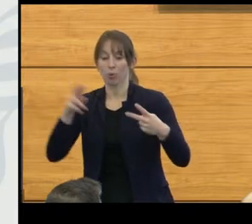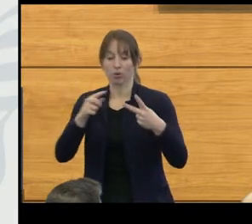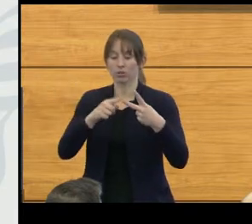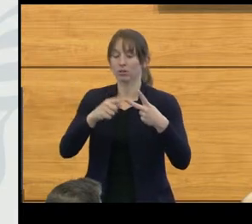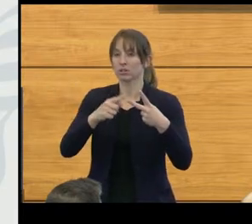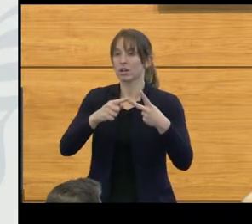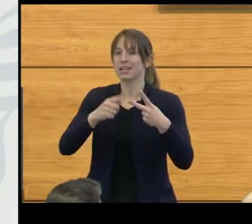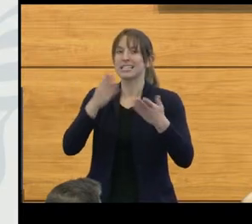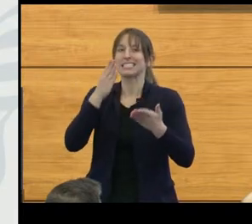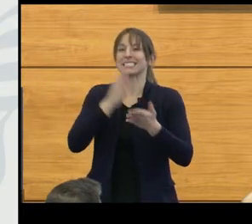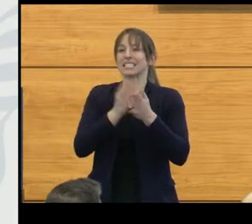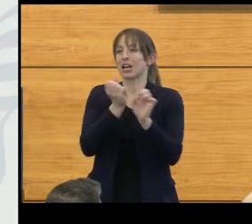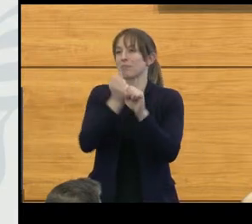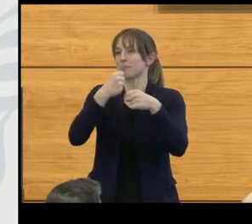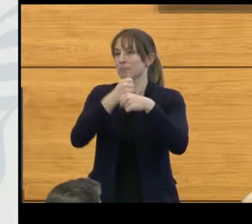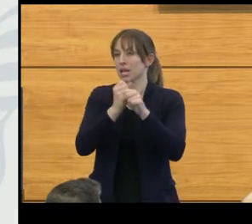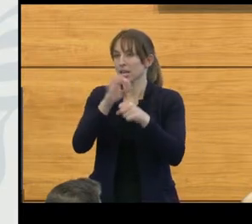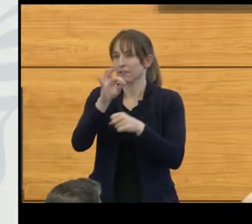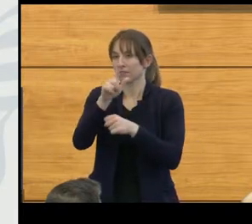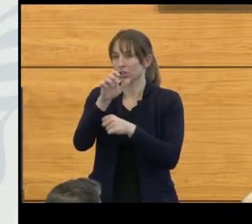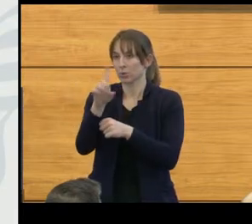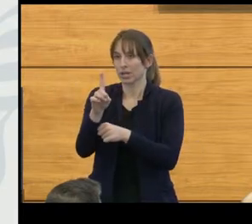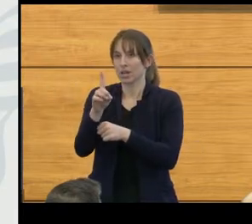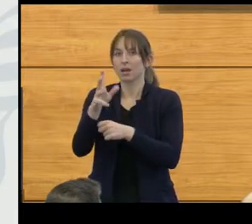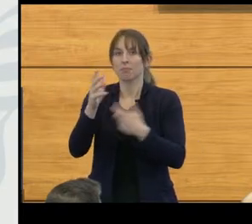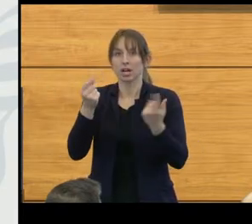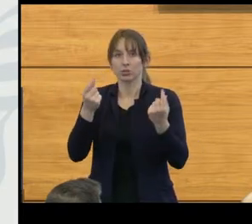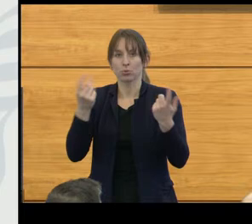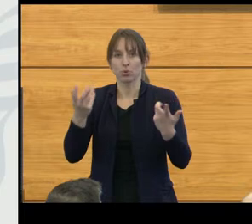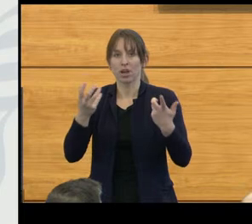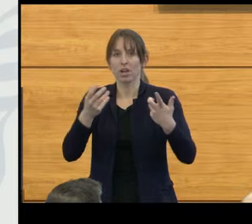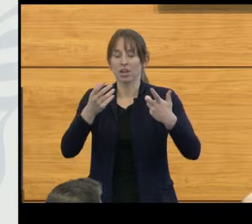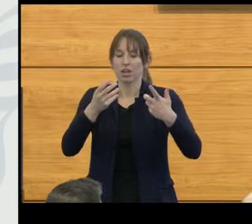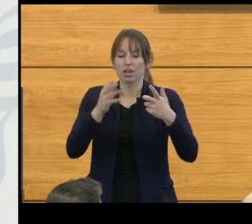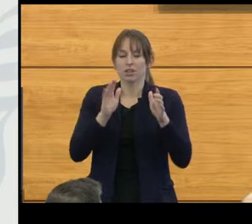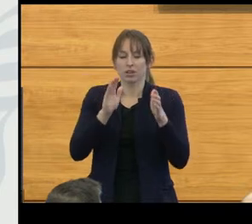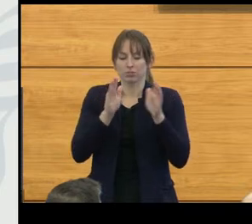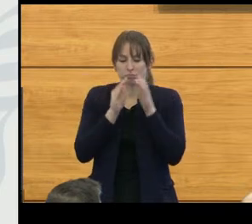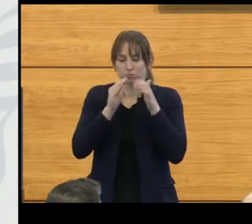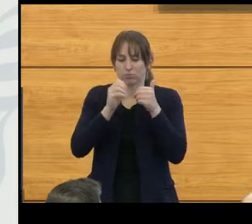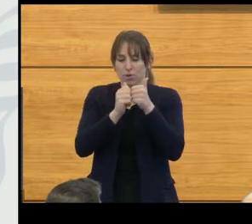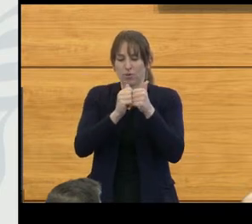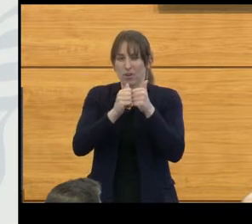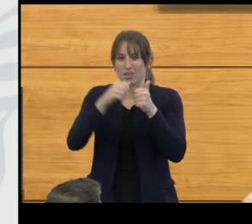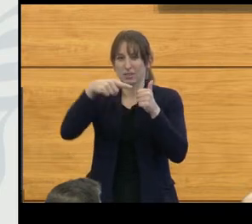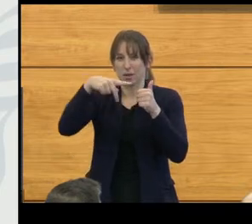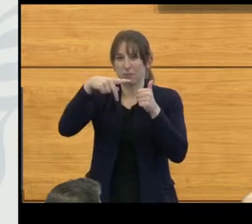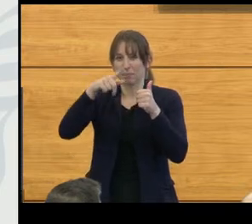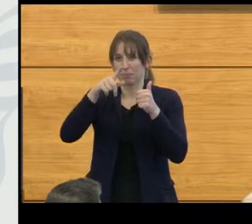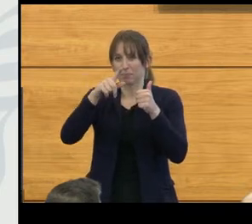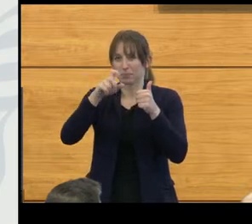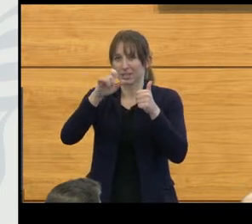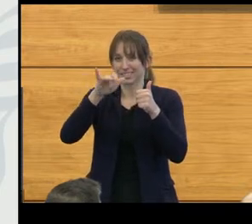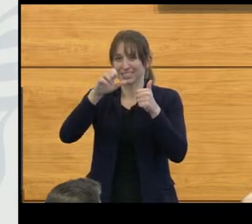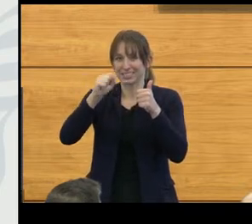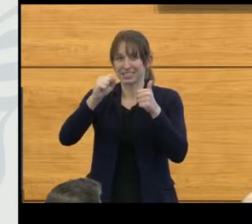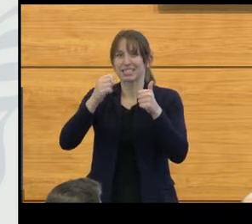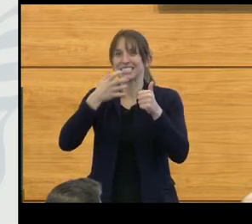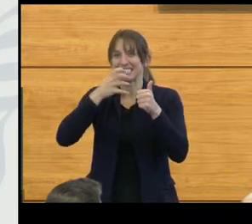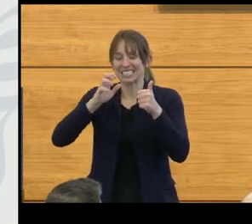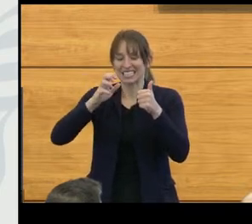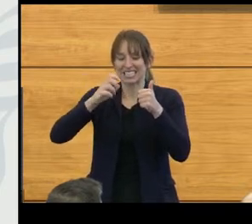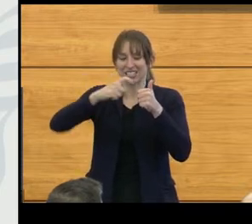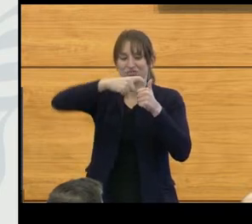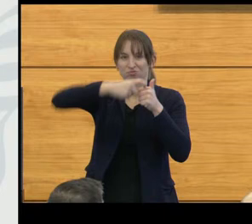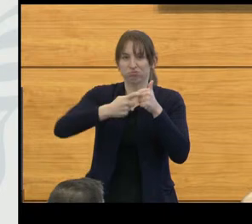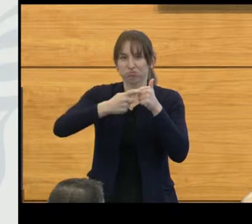by cauterizing the choroid plexus. He worked extensively with his urology colleagues at Hopkins, looking at a way to,